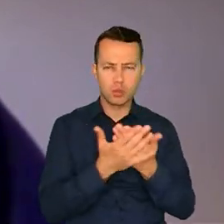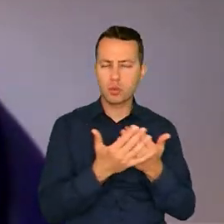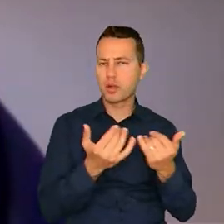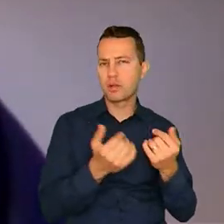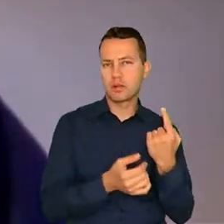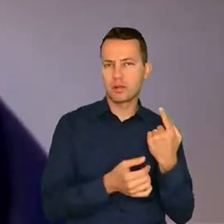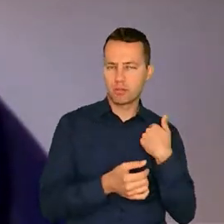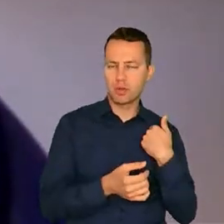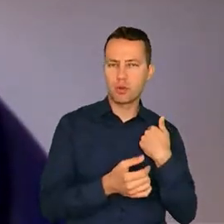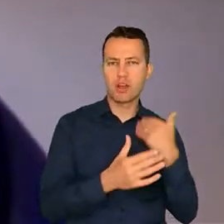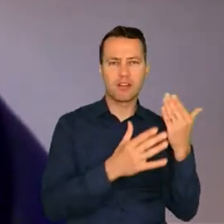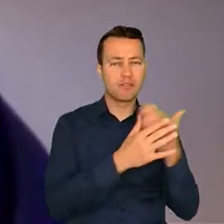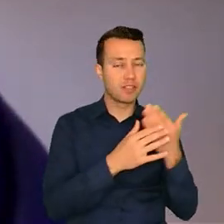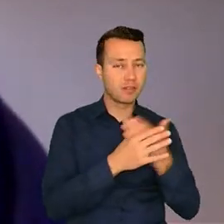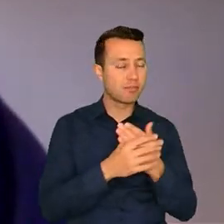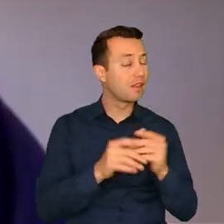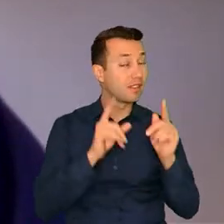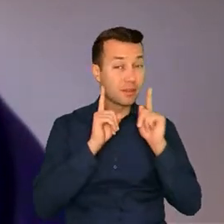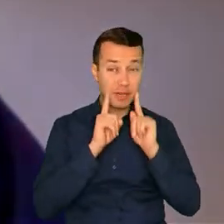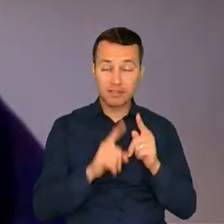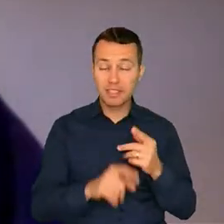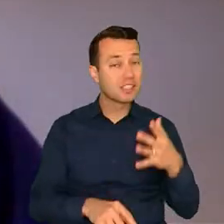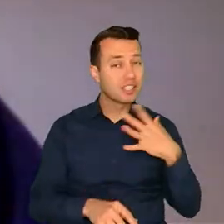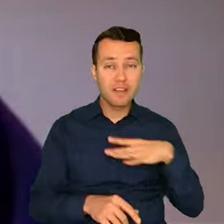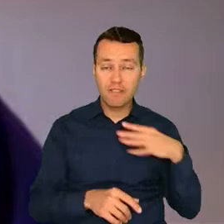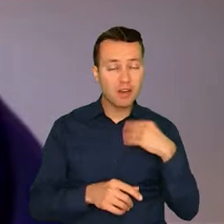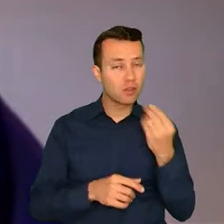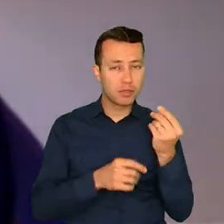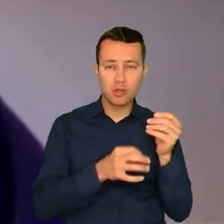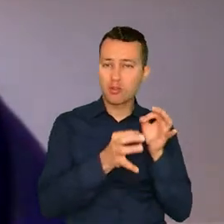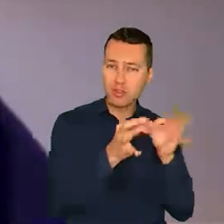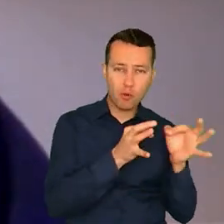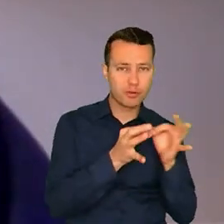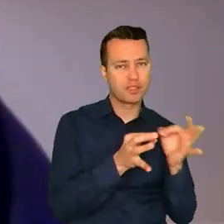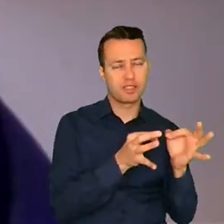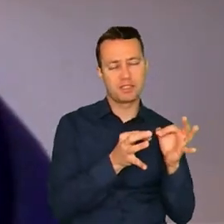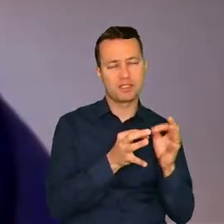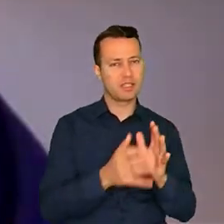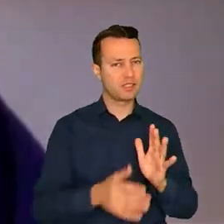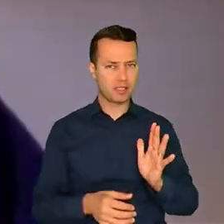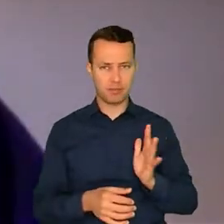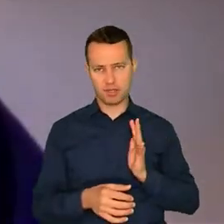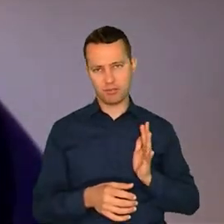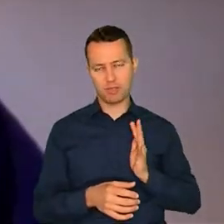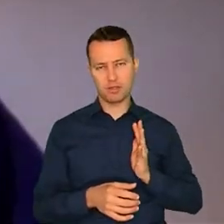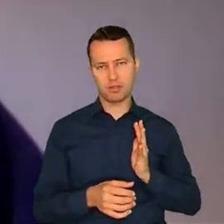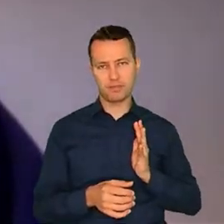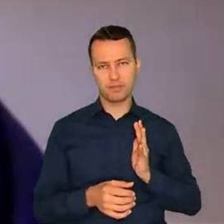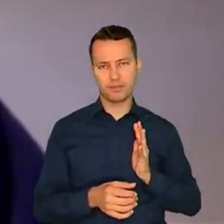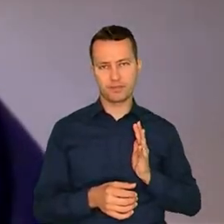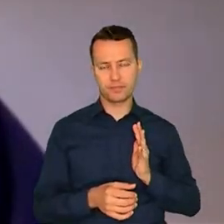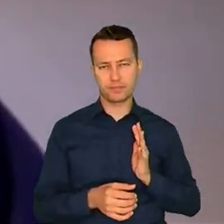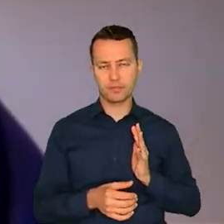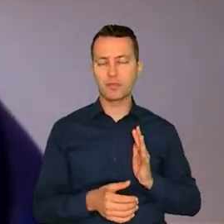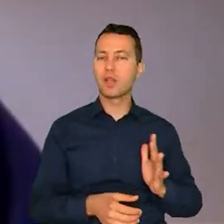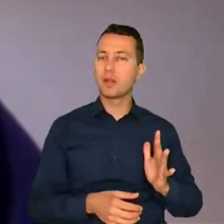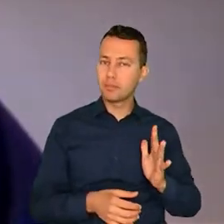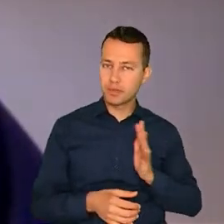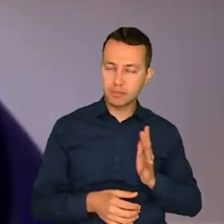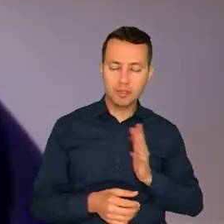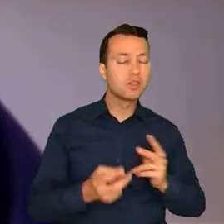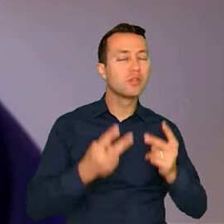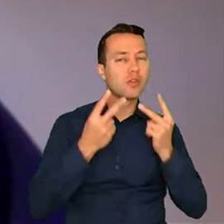great example of how it is not worth to save money on safety